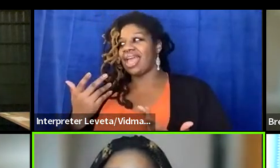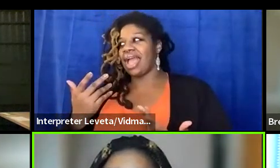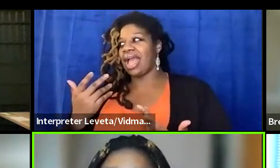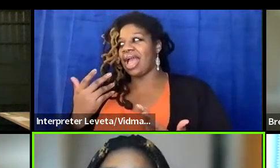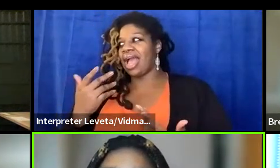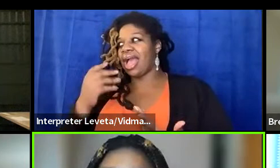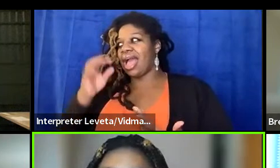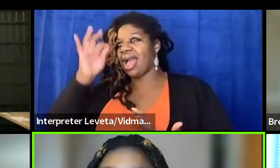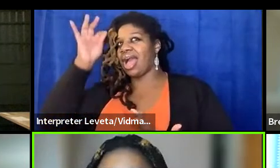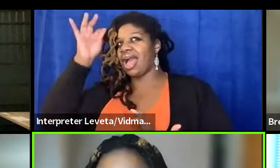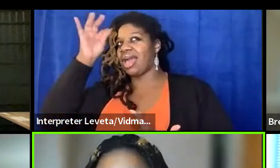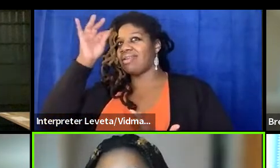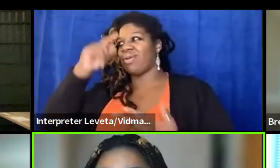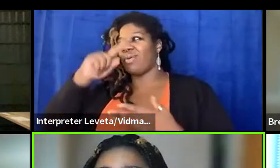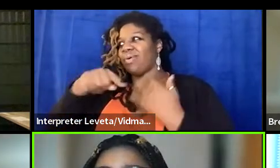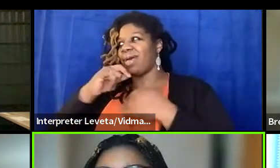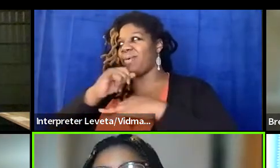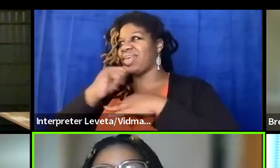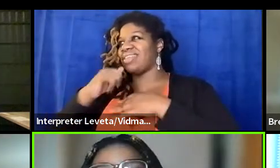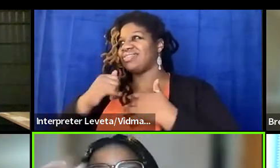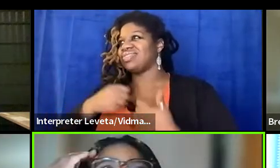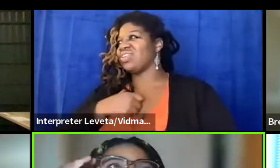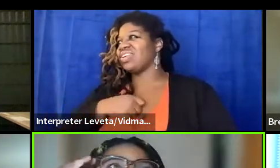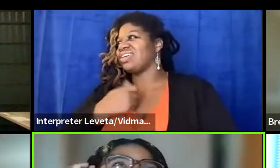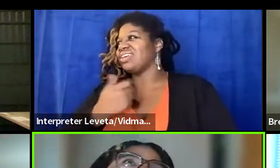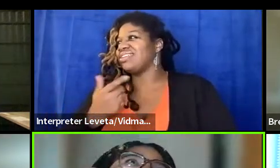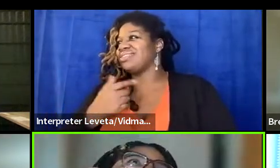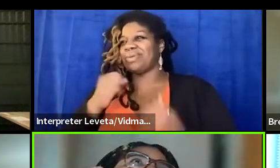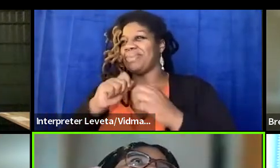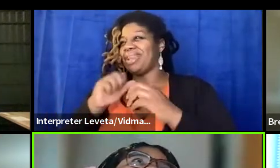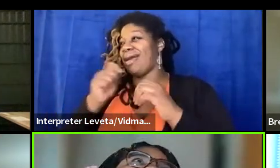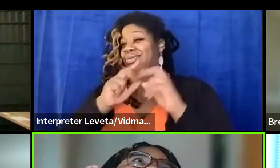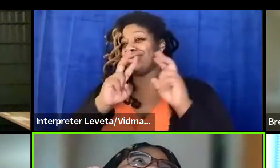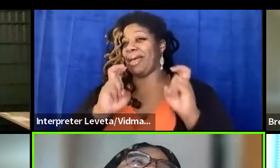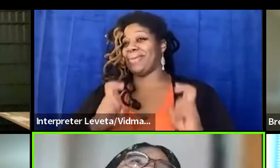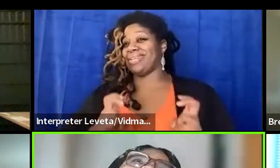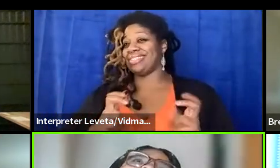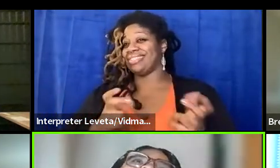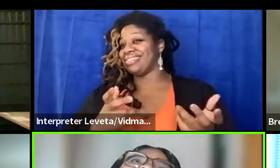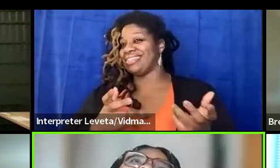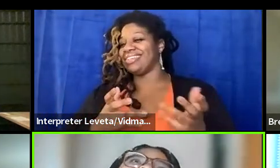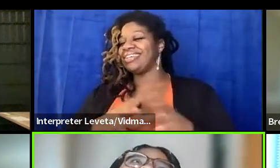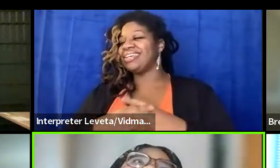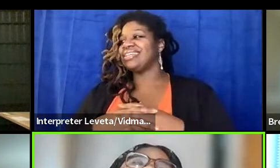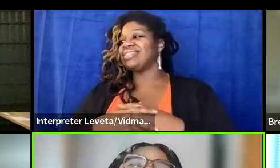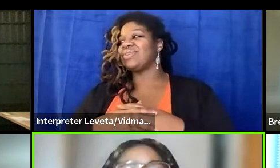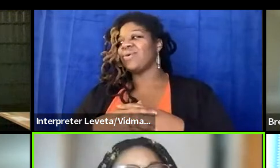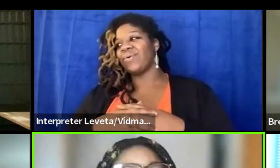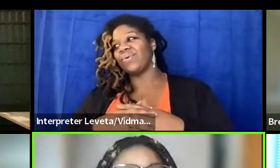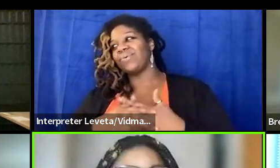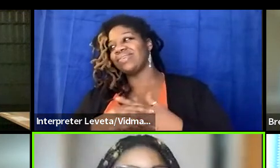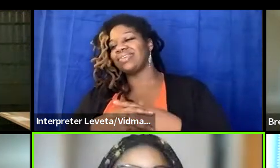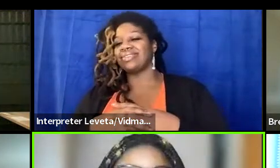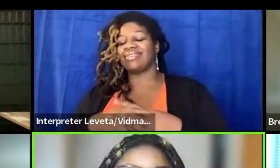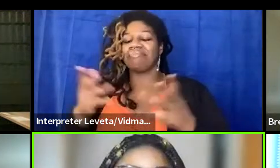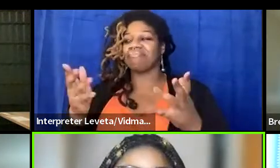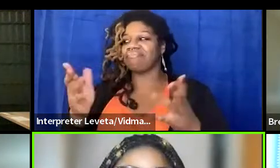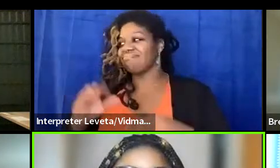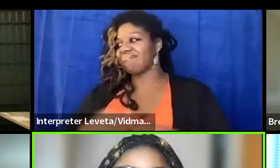anything about whales. I'm sorry. There's like so many topics. So yes.